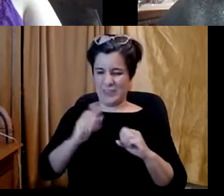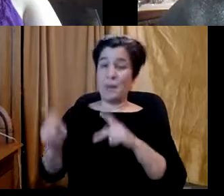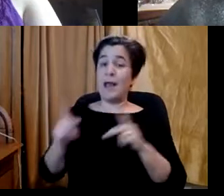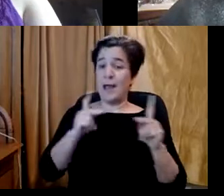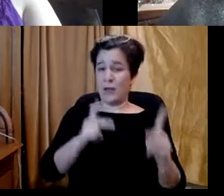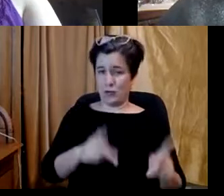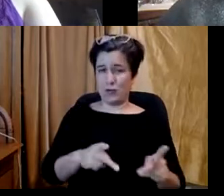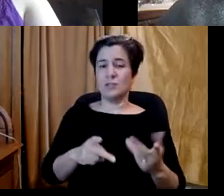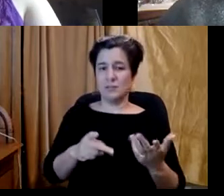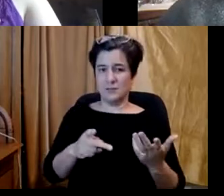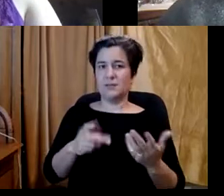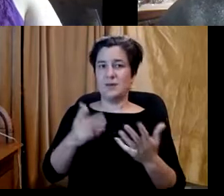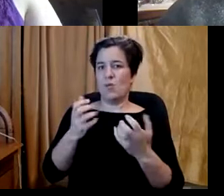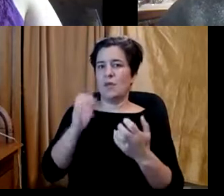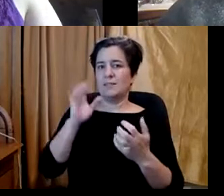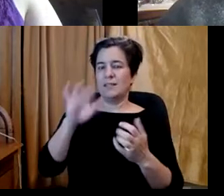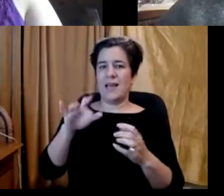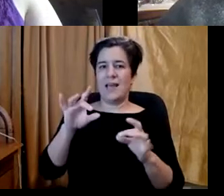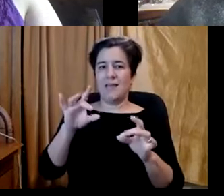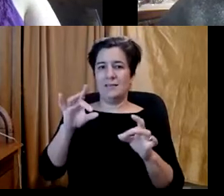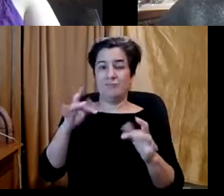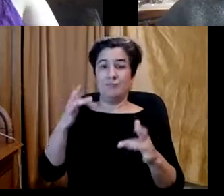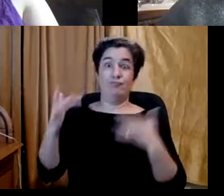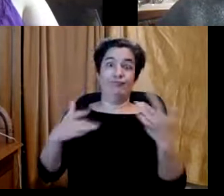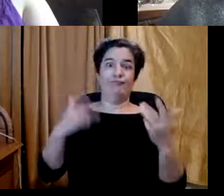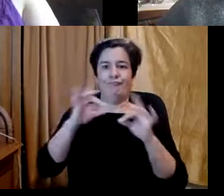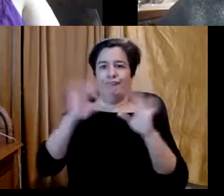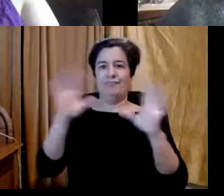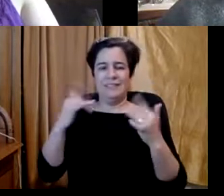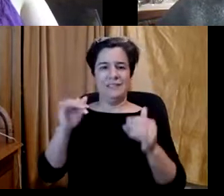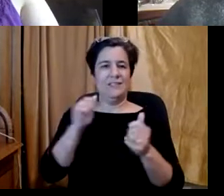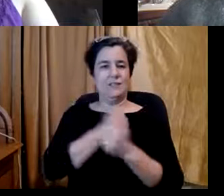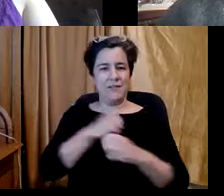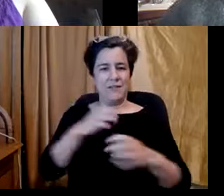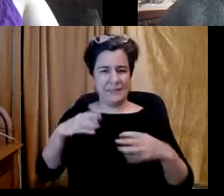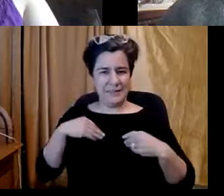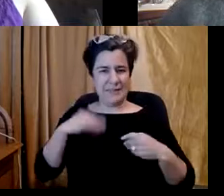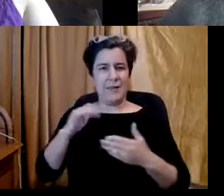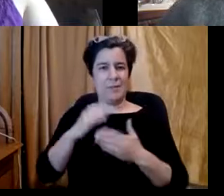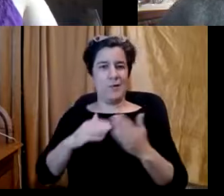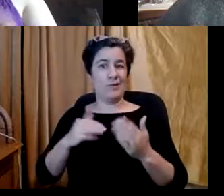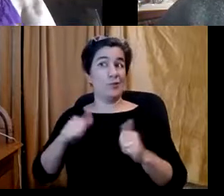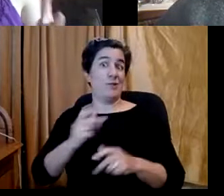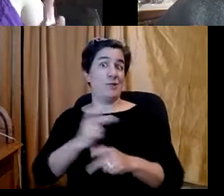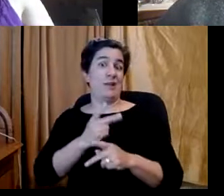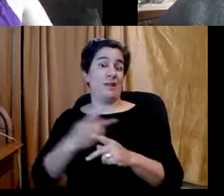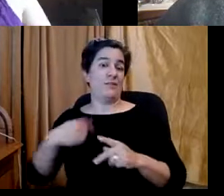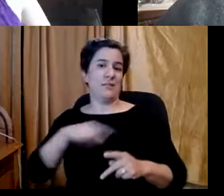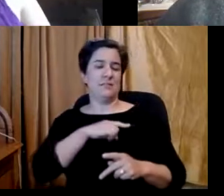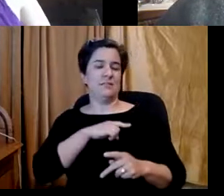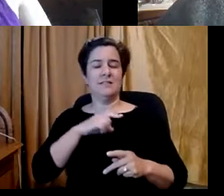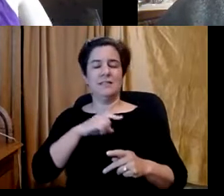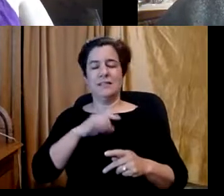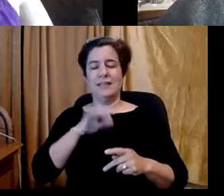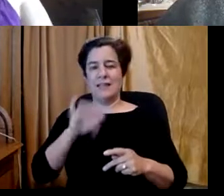part of us is wanting that, and love and accept that part of us that's taking care of us the best it can, that's our opportunity to allow things to shift and